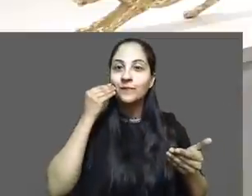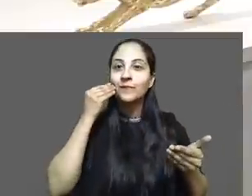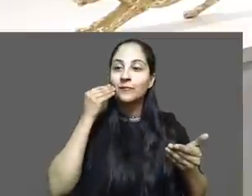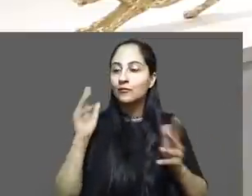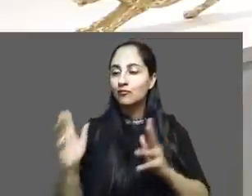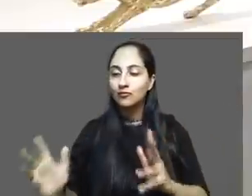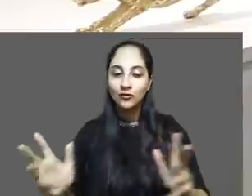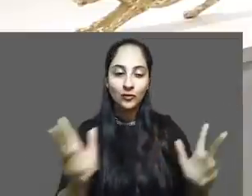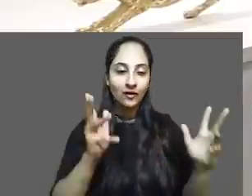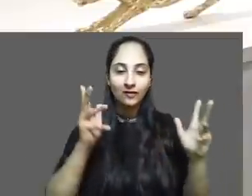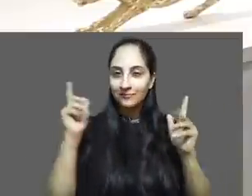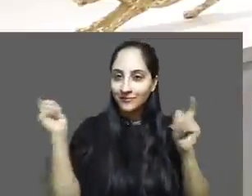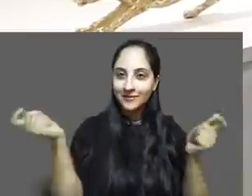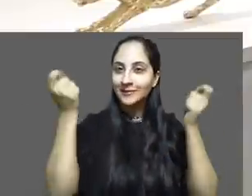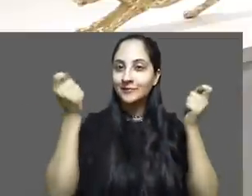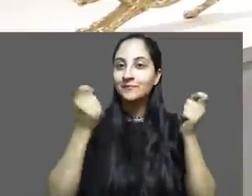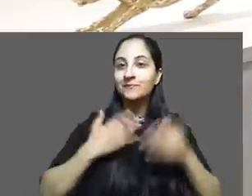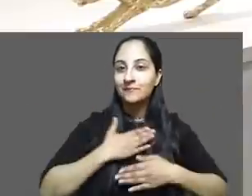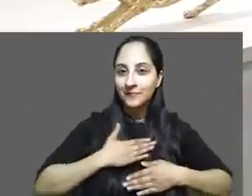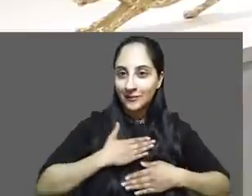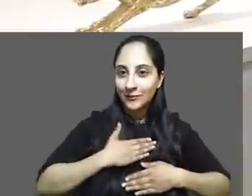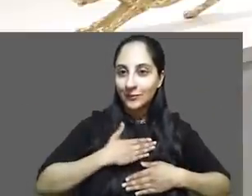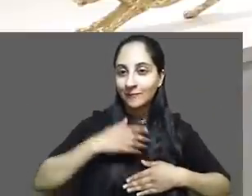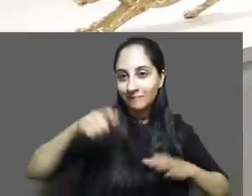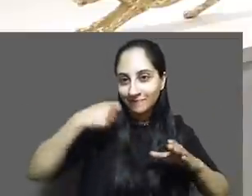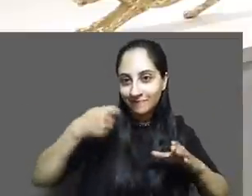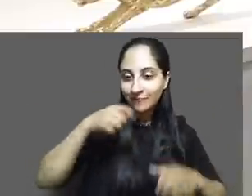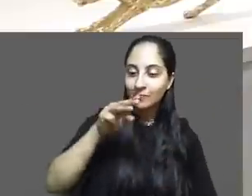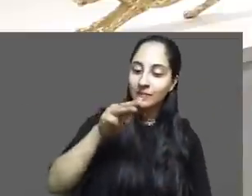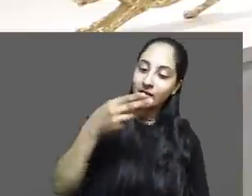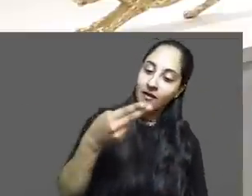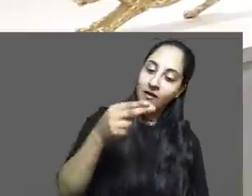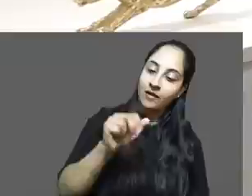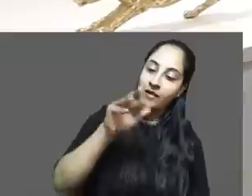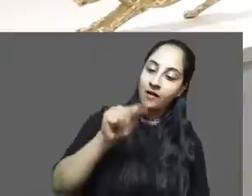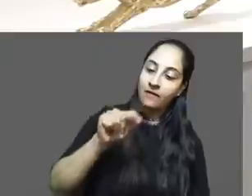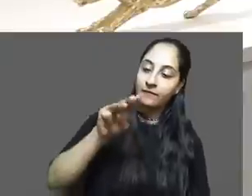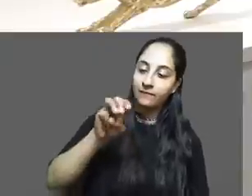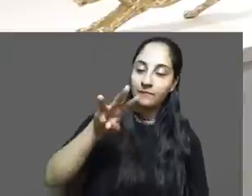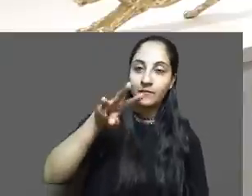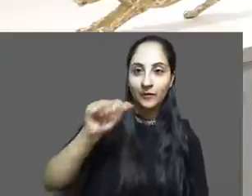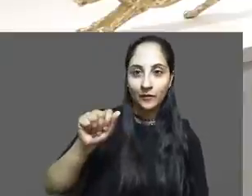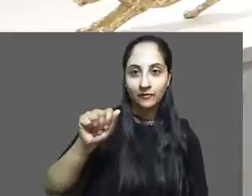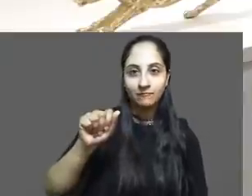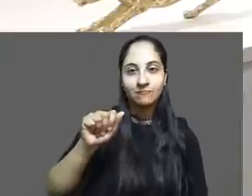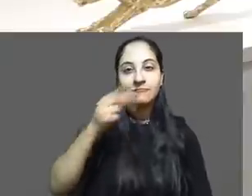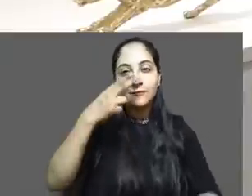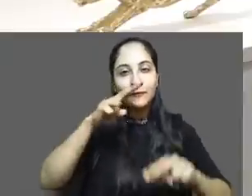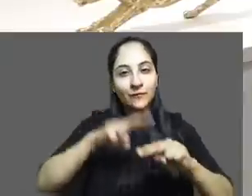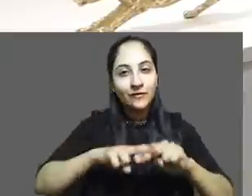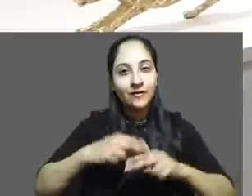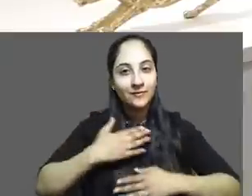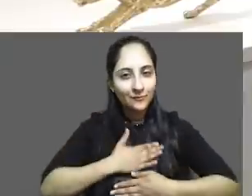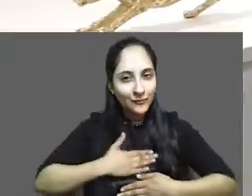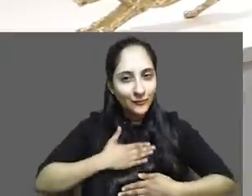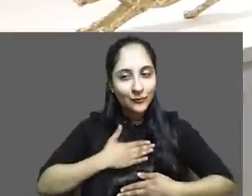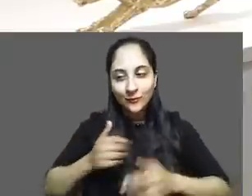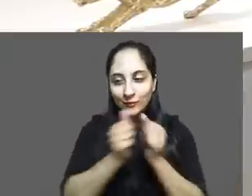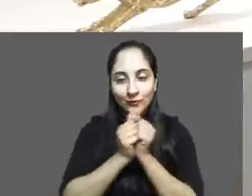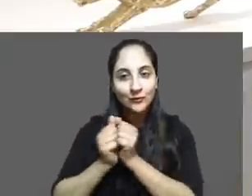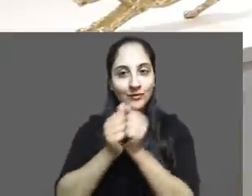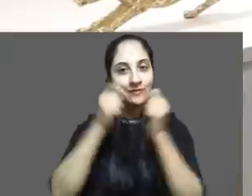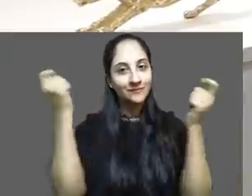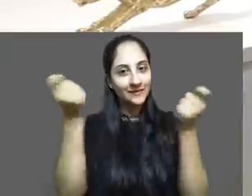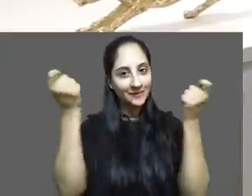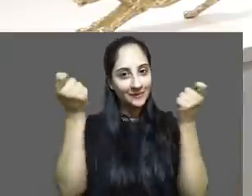typically turns into a Haft Mewa eating contest. But nonetheless, it is a day where we have lots of fun being in company of each